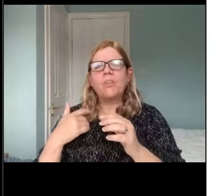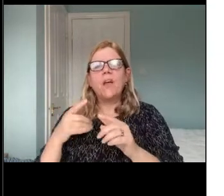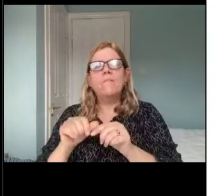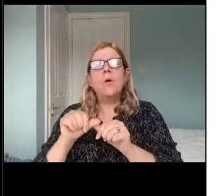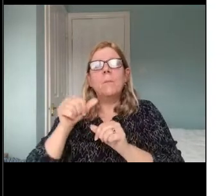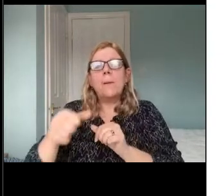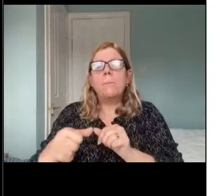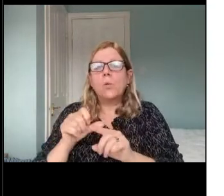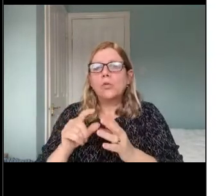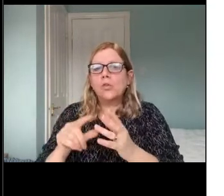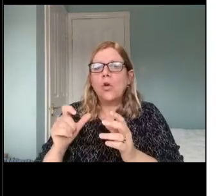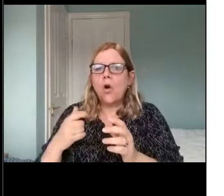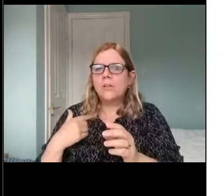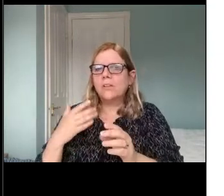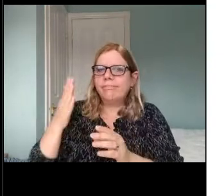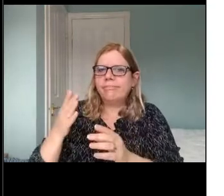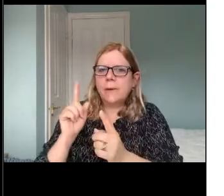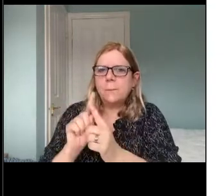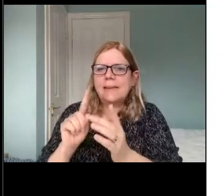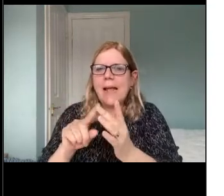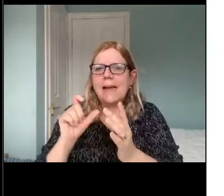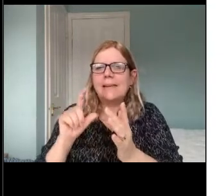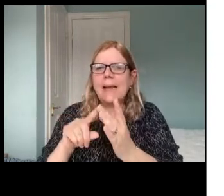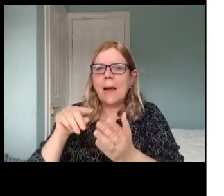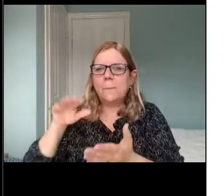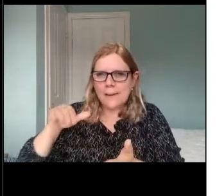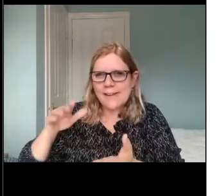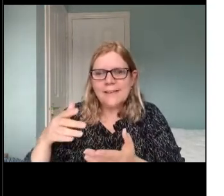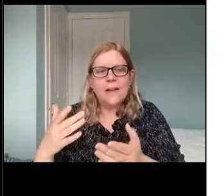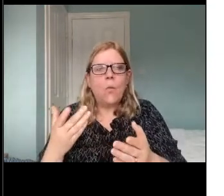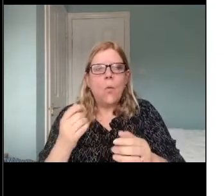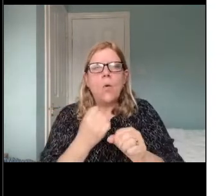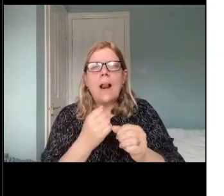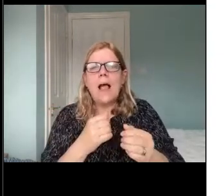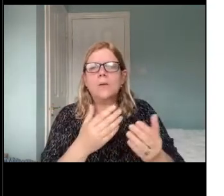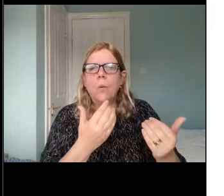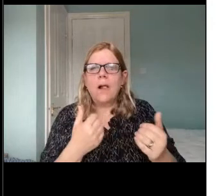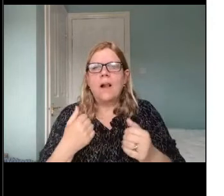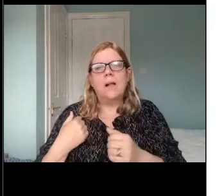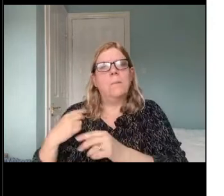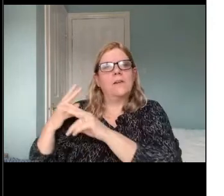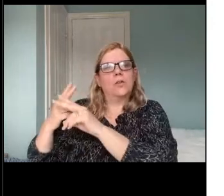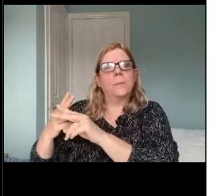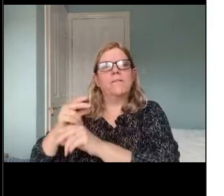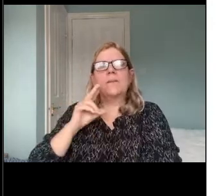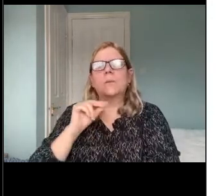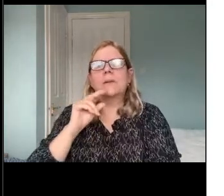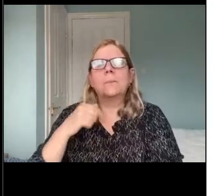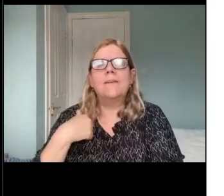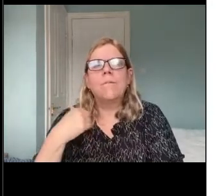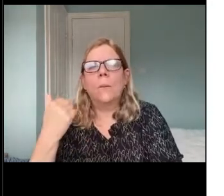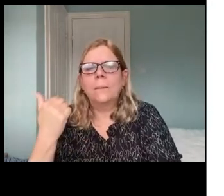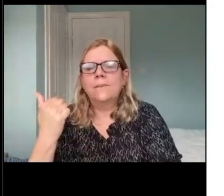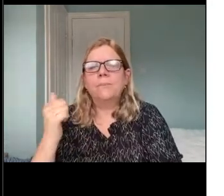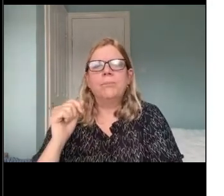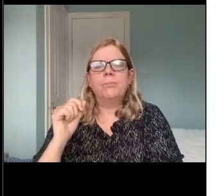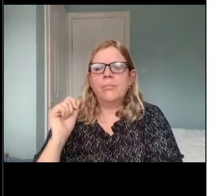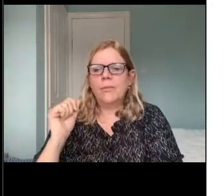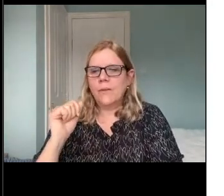to contribute that I couldn't. With my postdoc, I went to ICI and Glaxo Wellcome, and